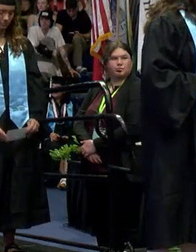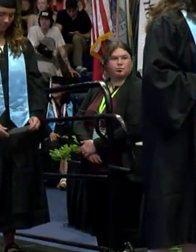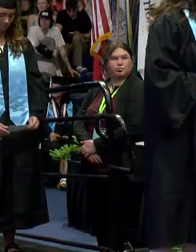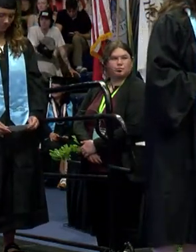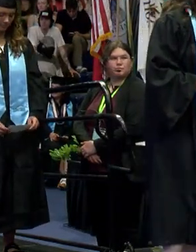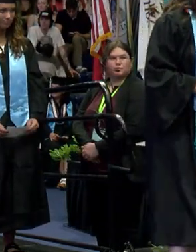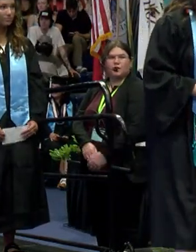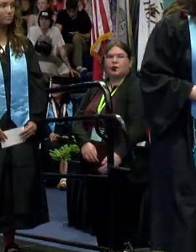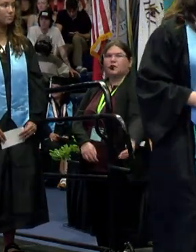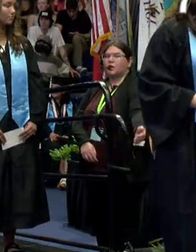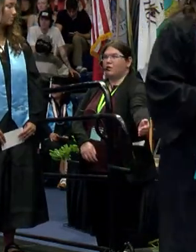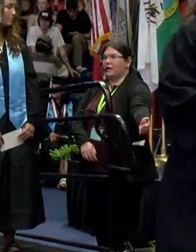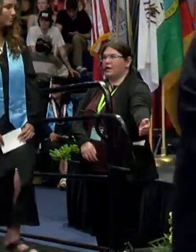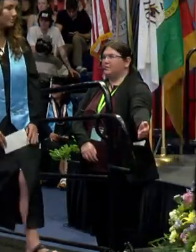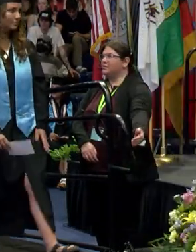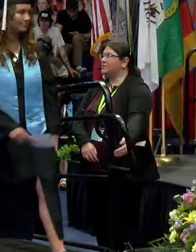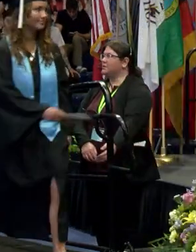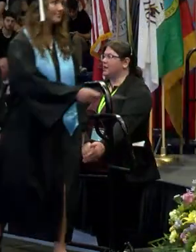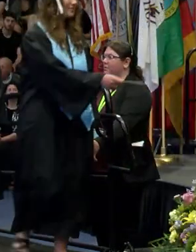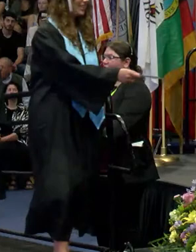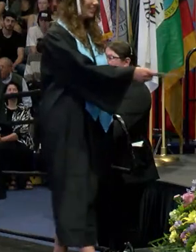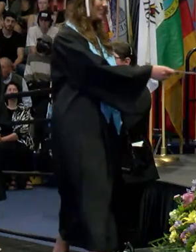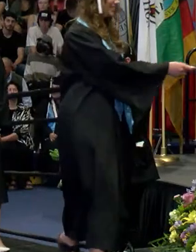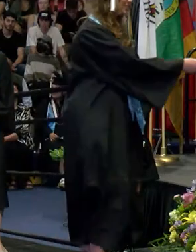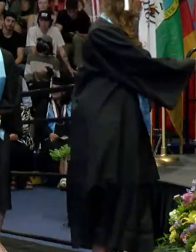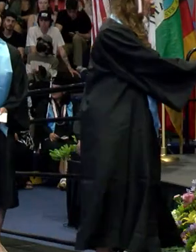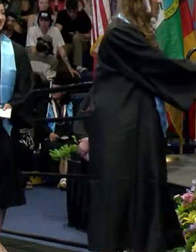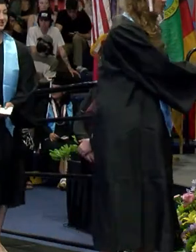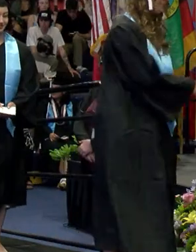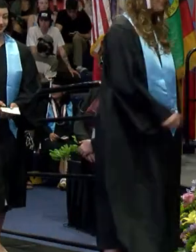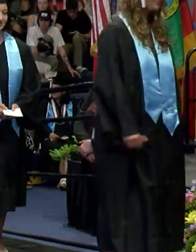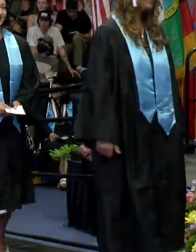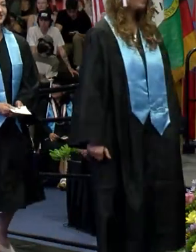Jacqueline Brambila Contreras.